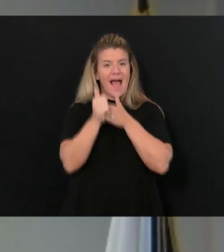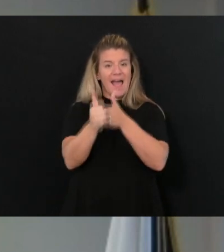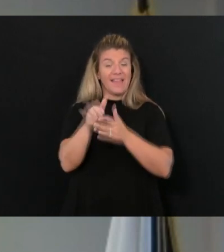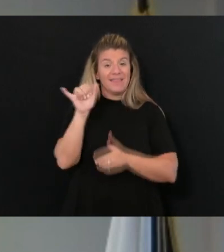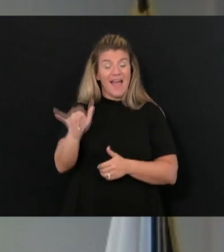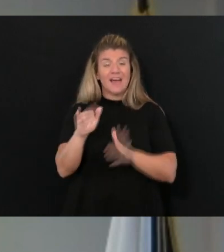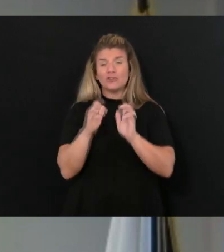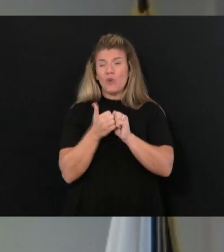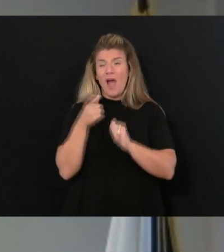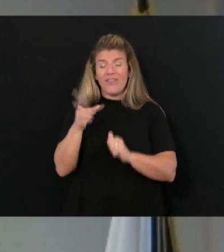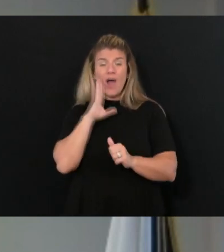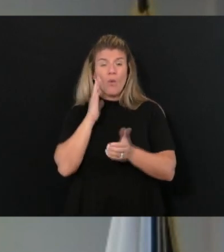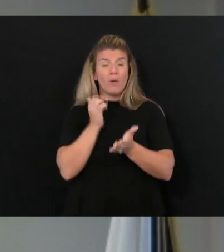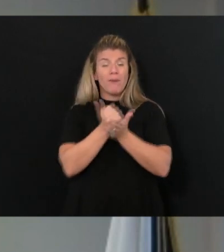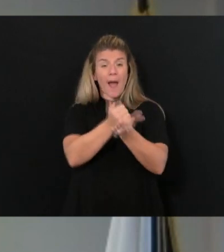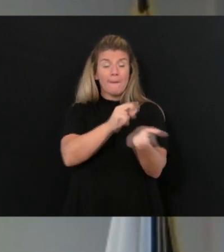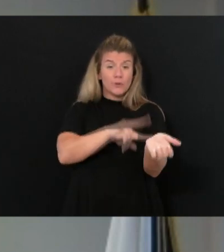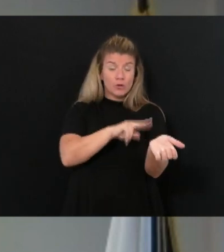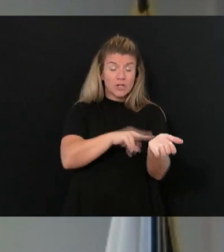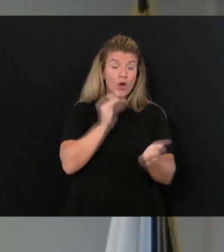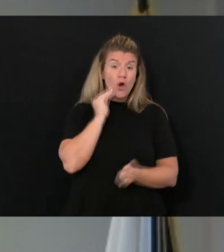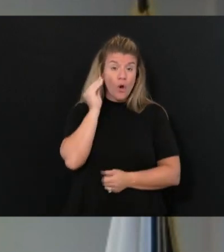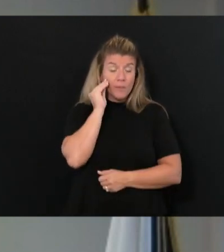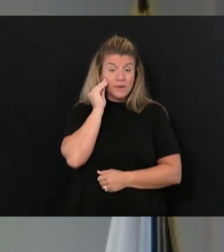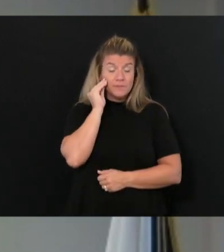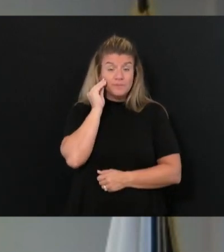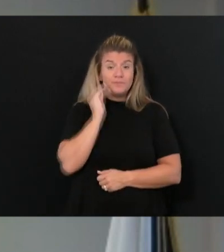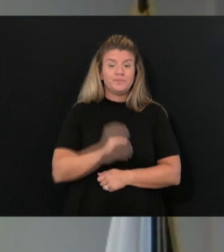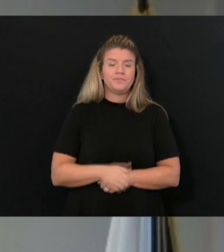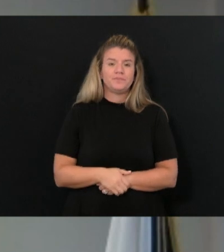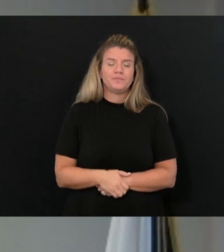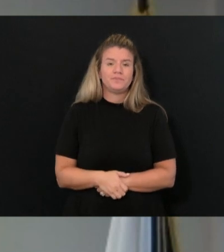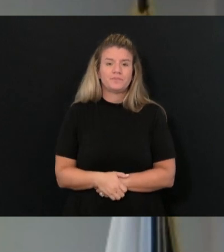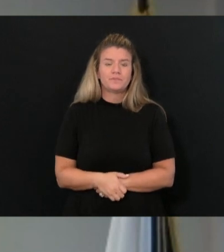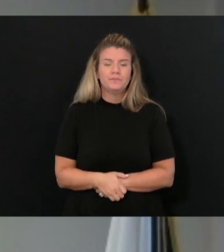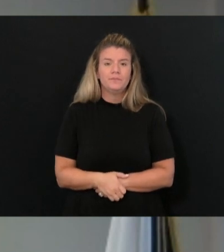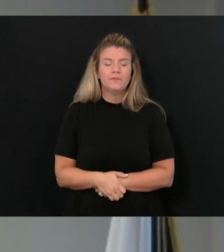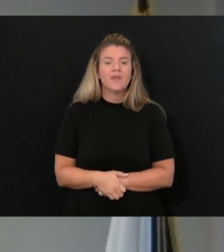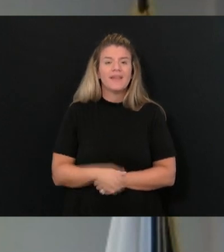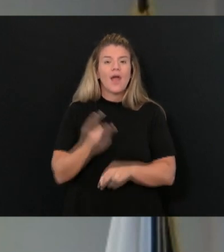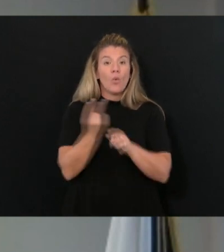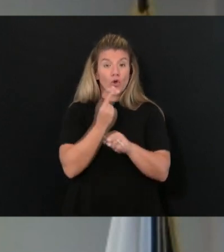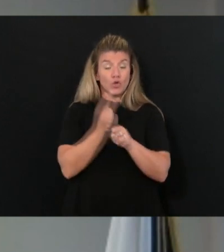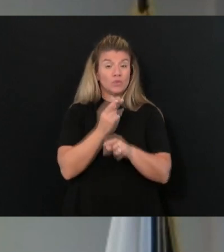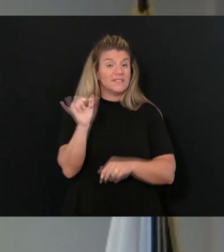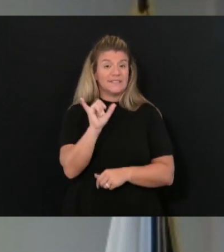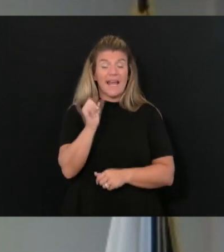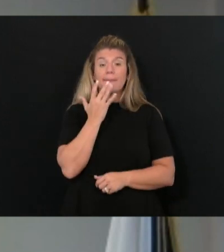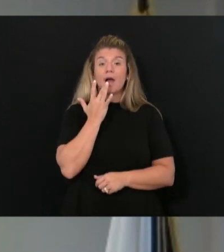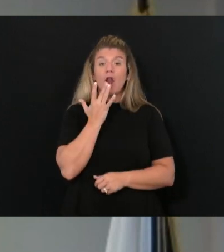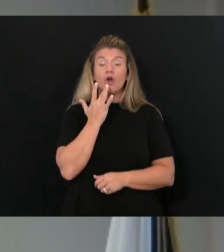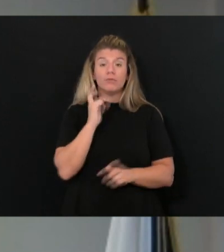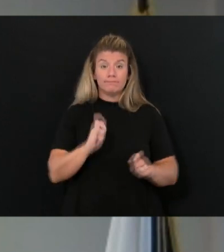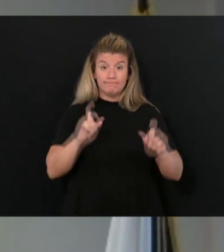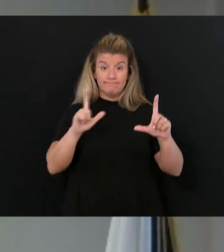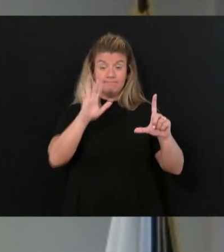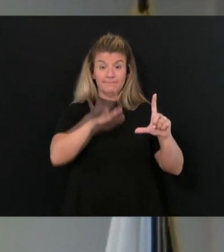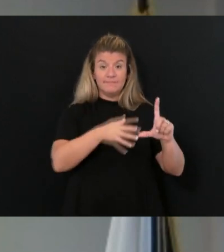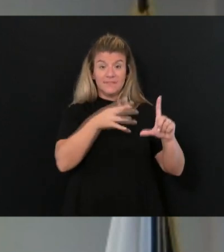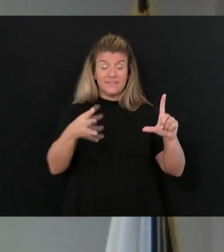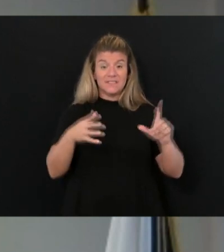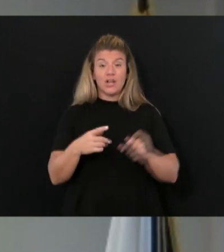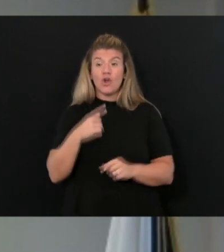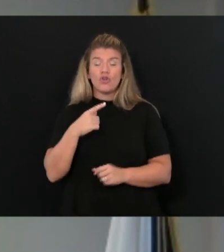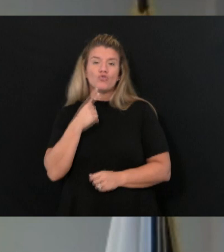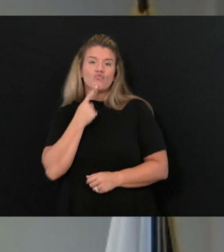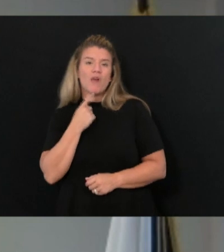work for nursing homes, excuse me, is they will also use the color-coded system. Phase red is